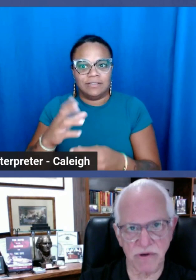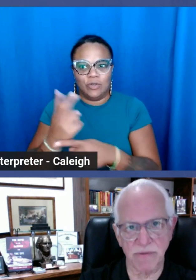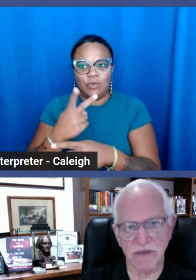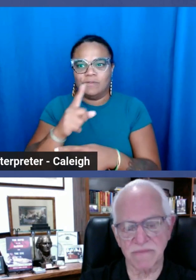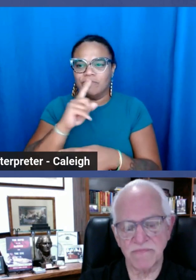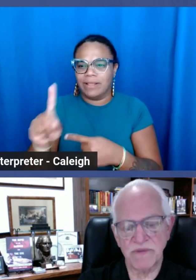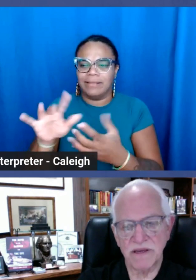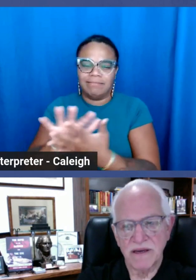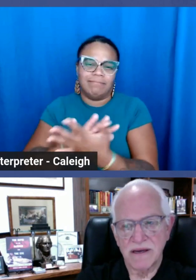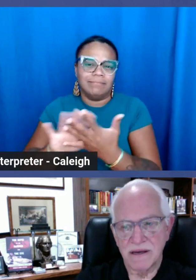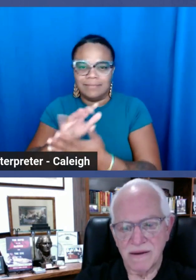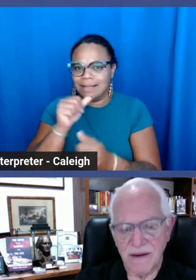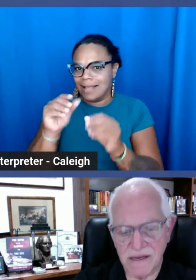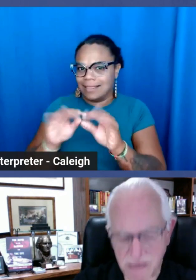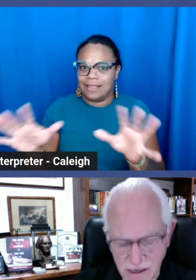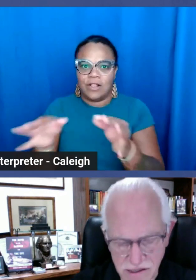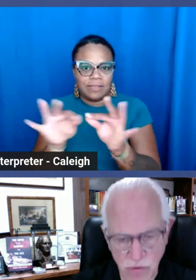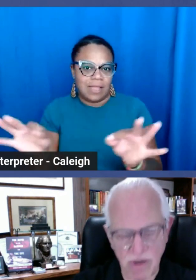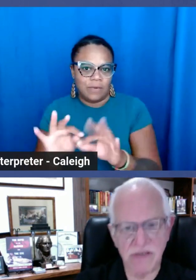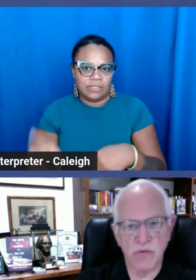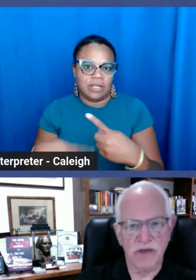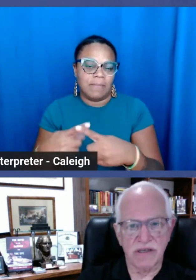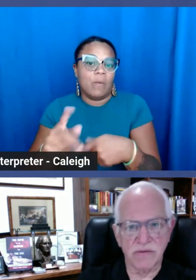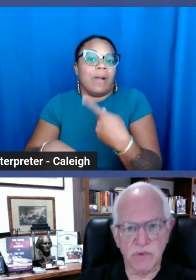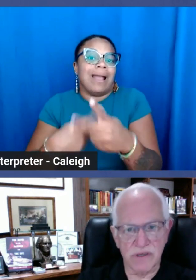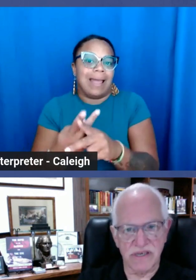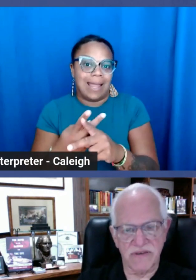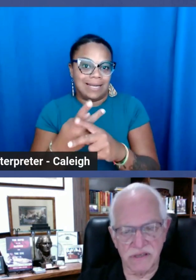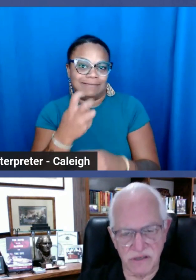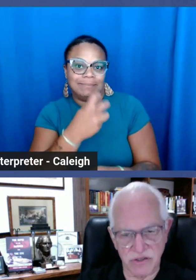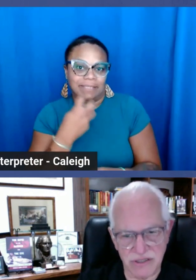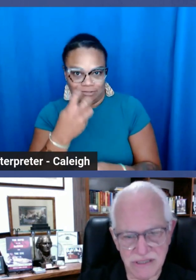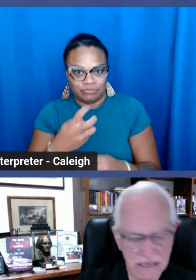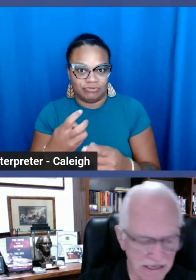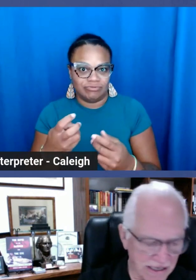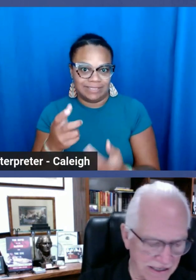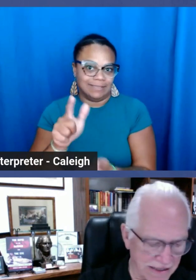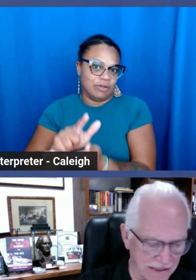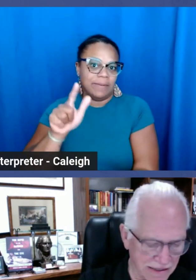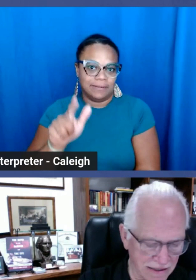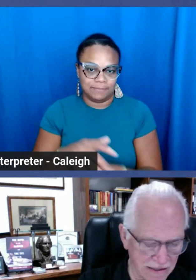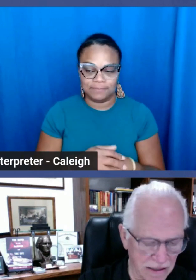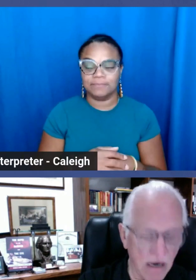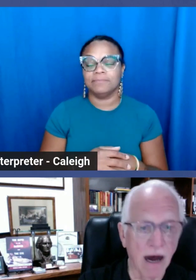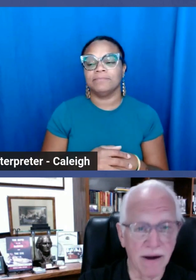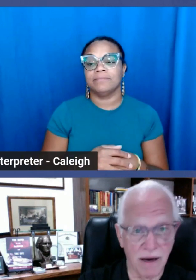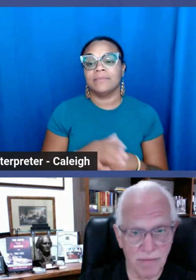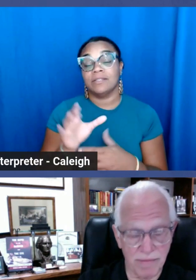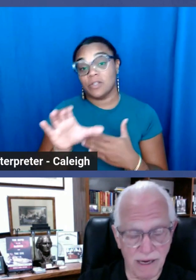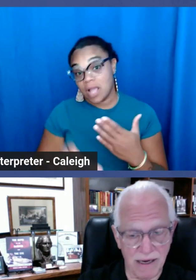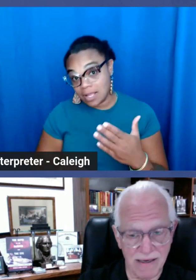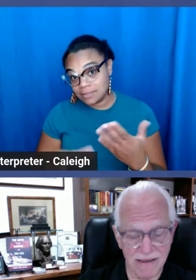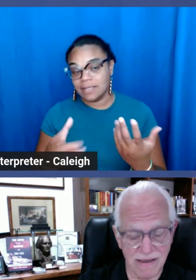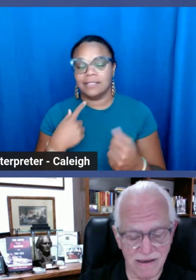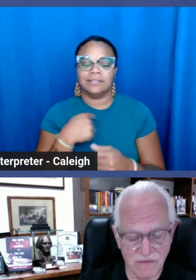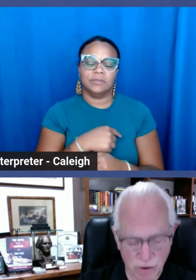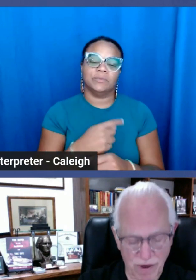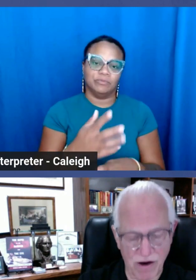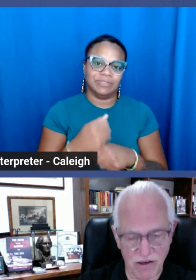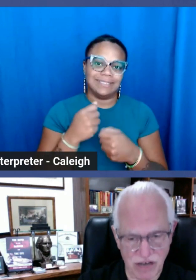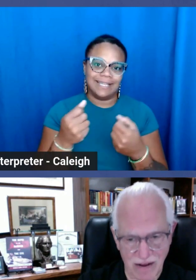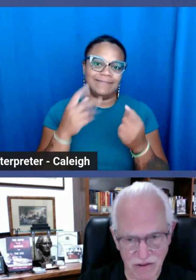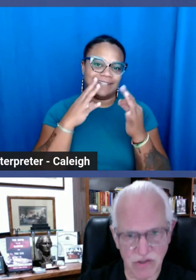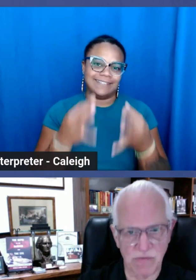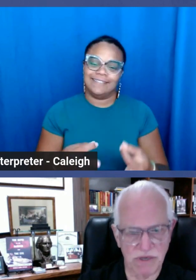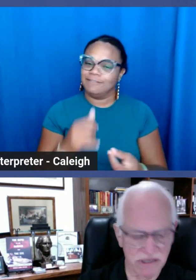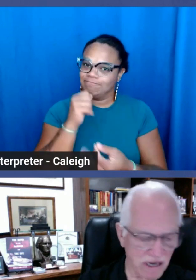is prohibited. As a consequence, we did receive a decision not affirming